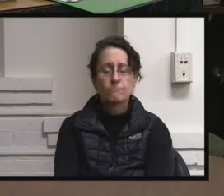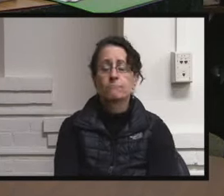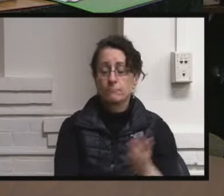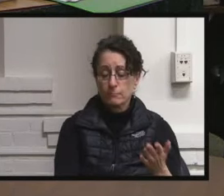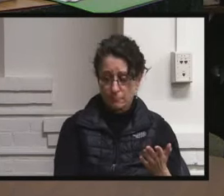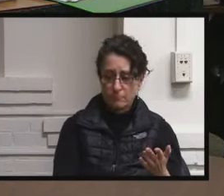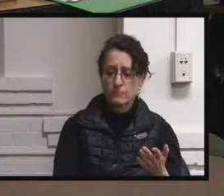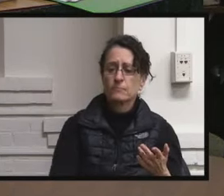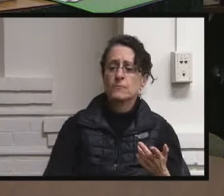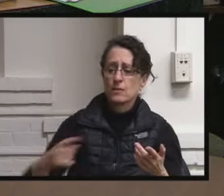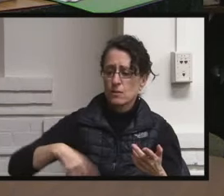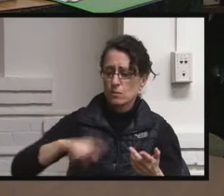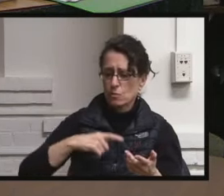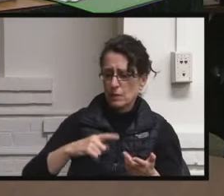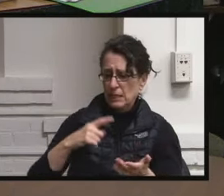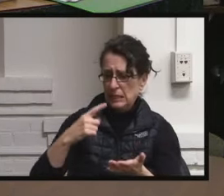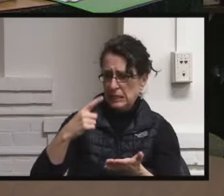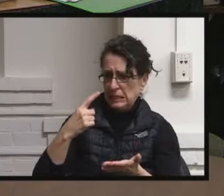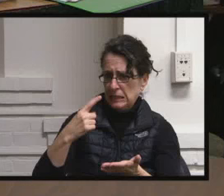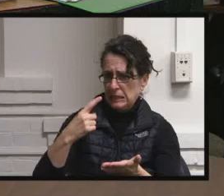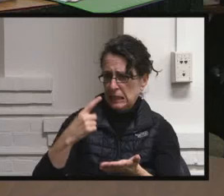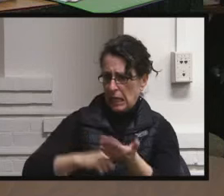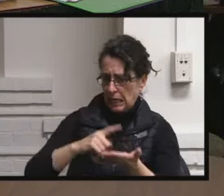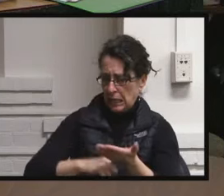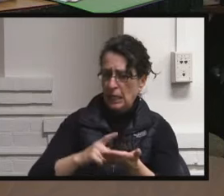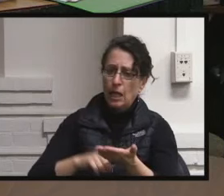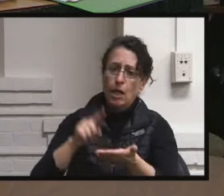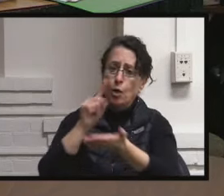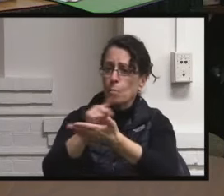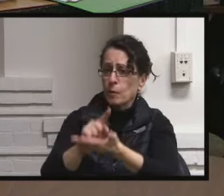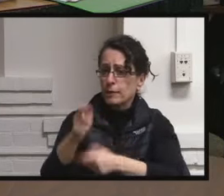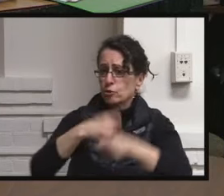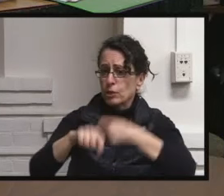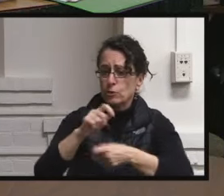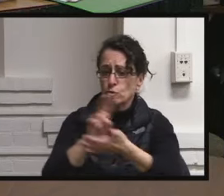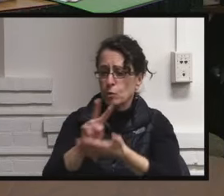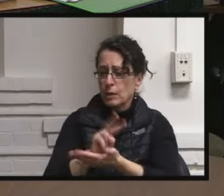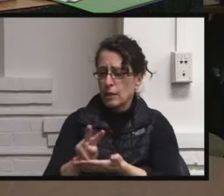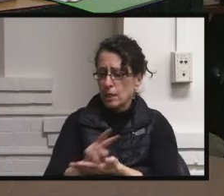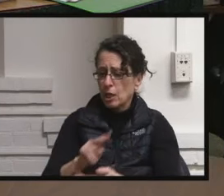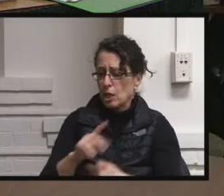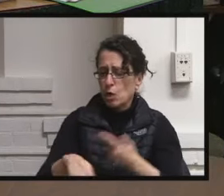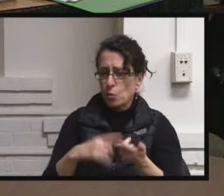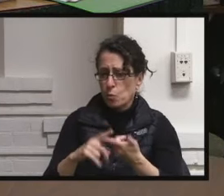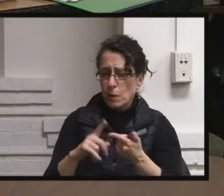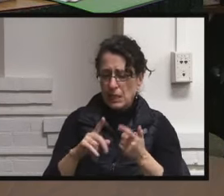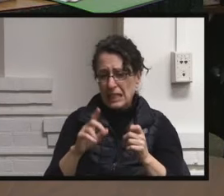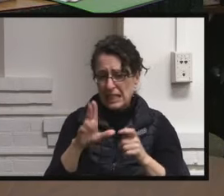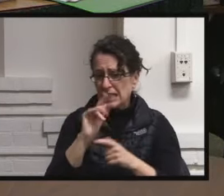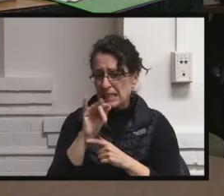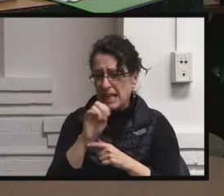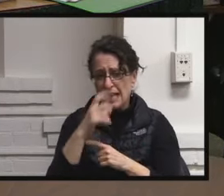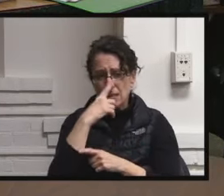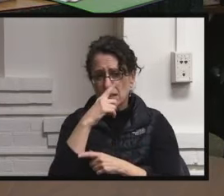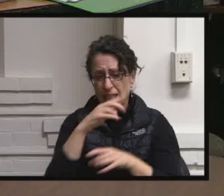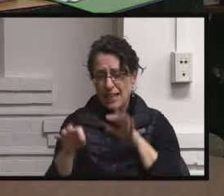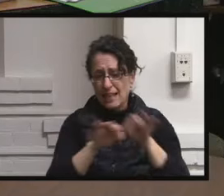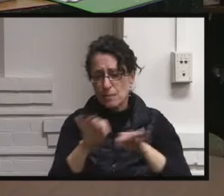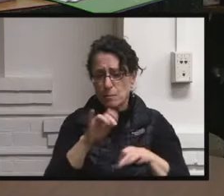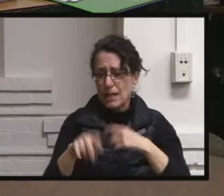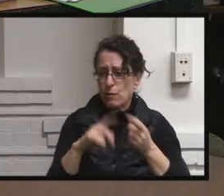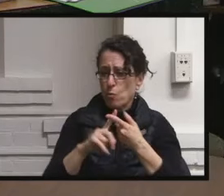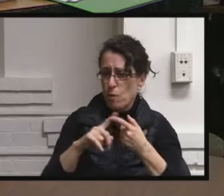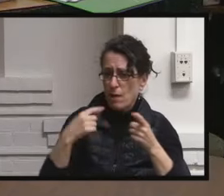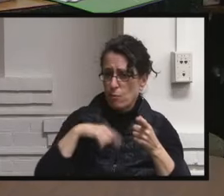decision on going from weekly to bi-weekly collection, and I'd like to ask Kate maybe to speak to that a little